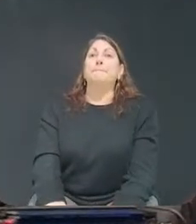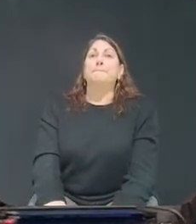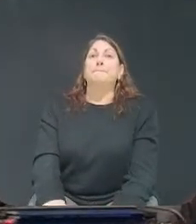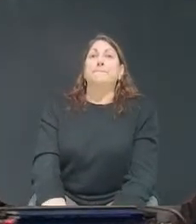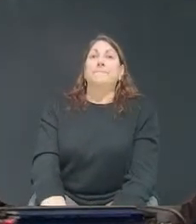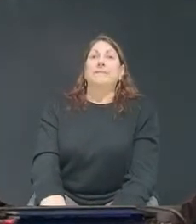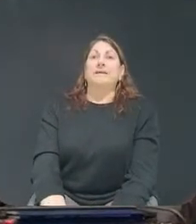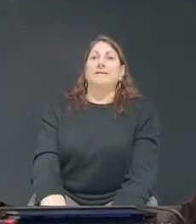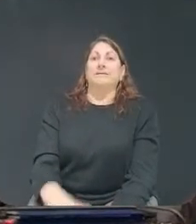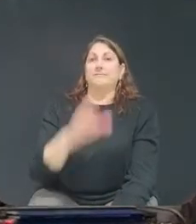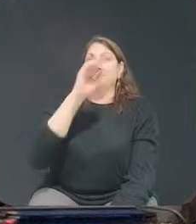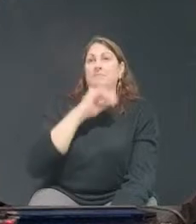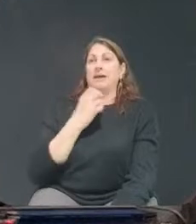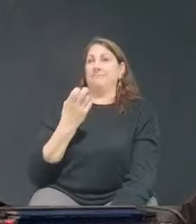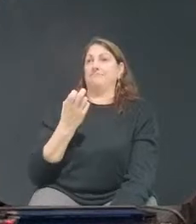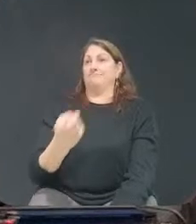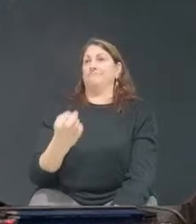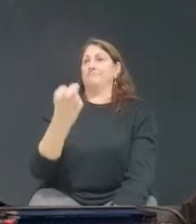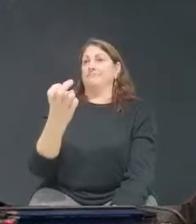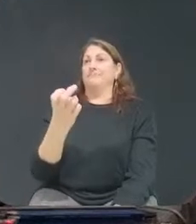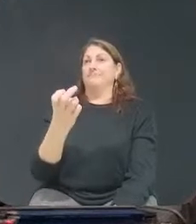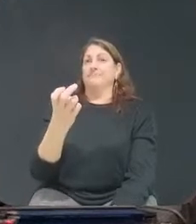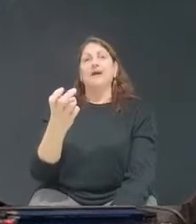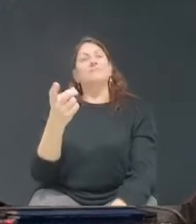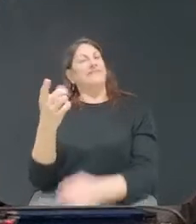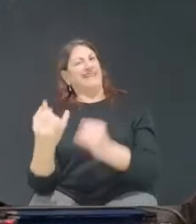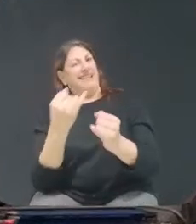Okay, you can be the last question.